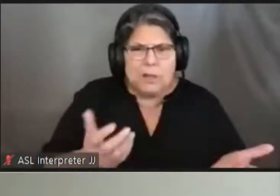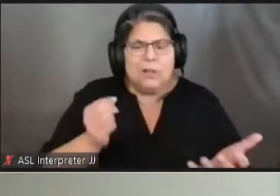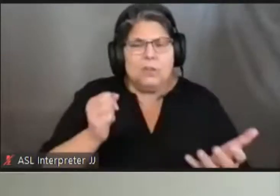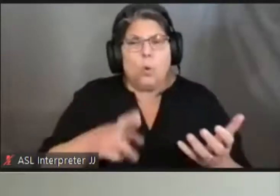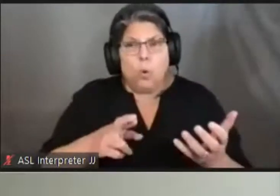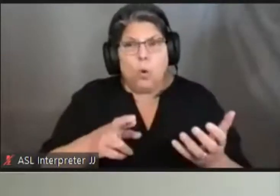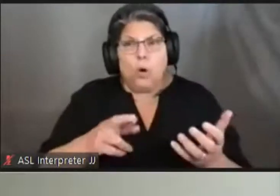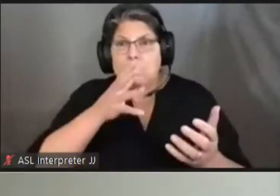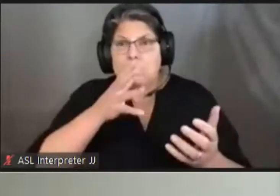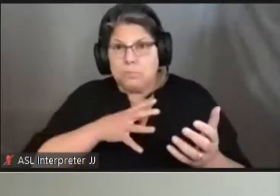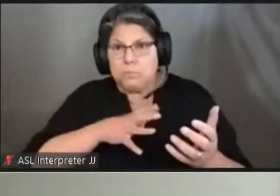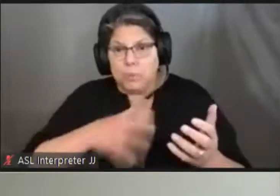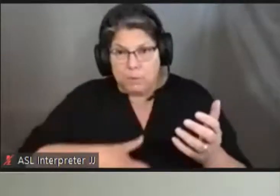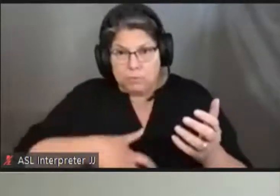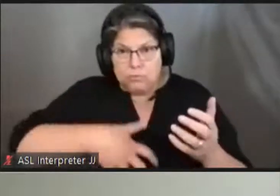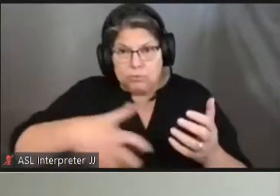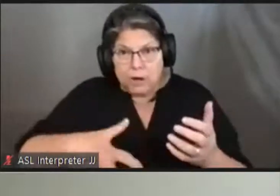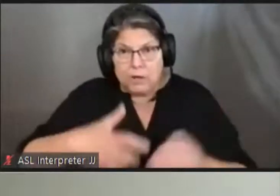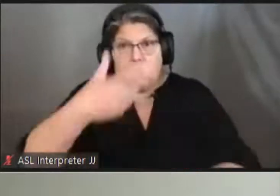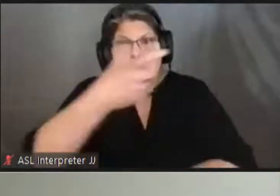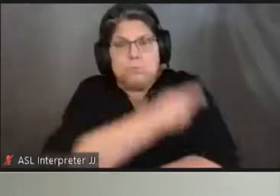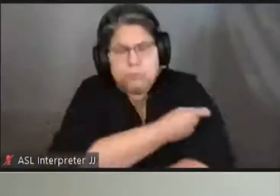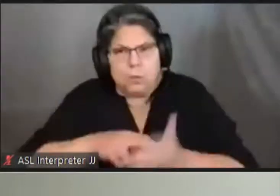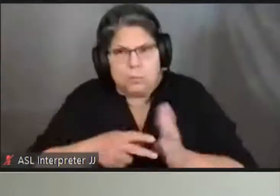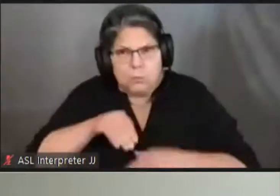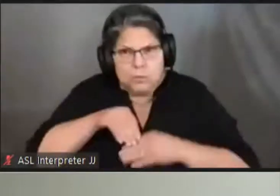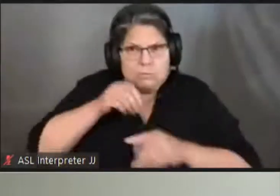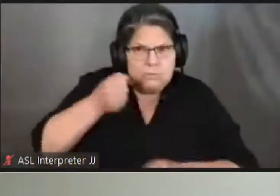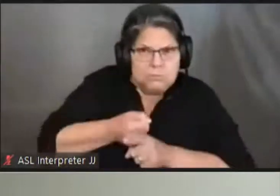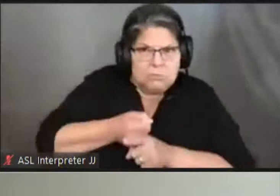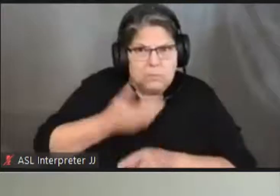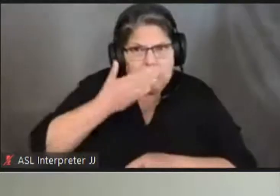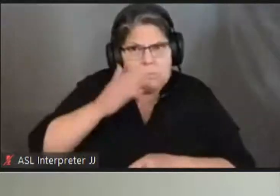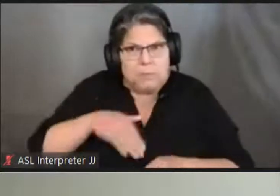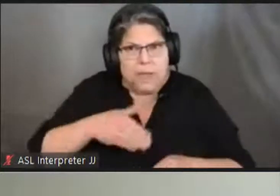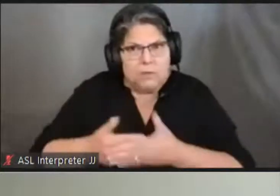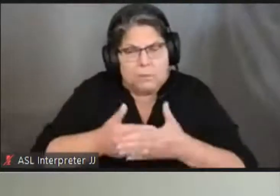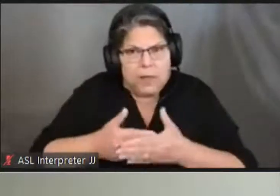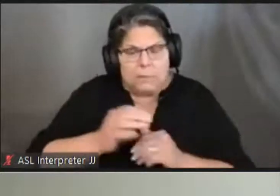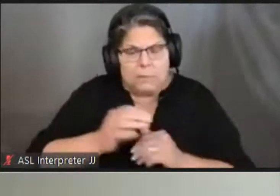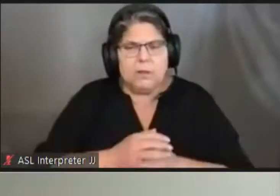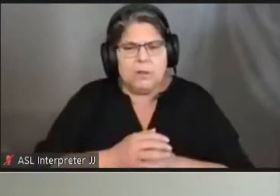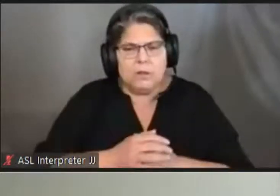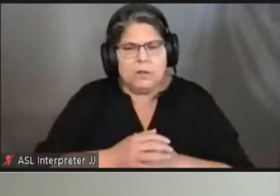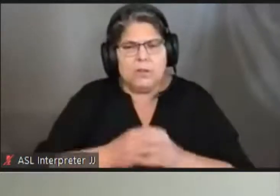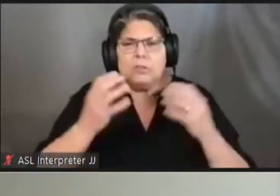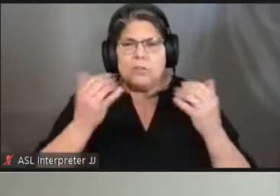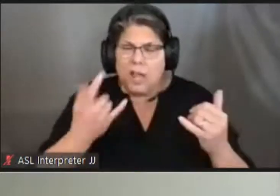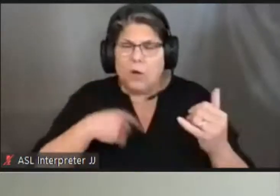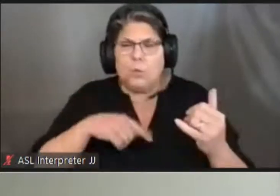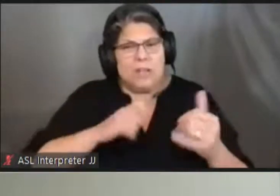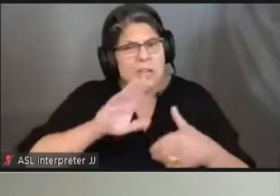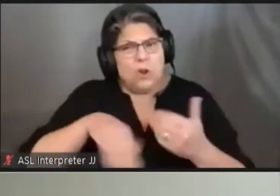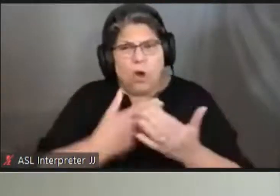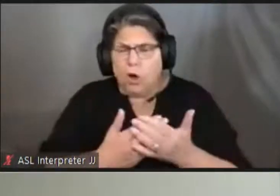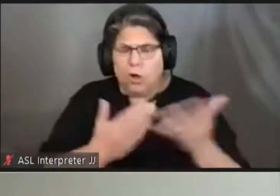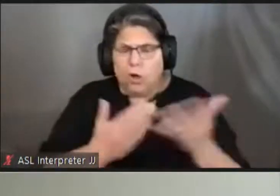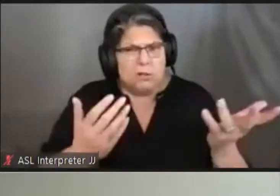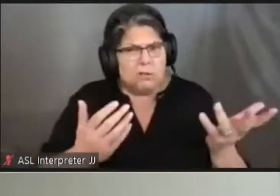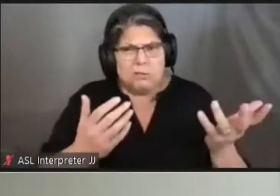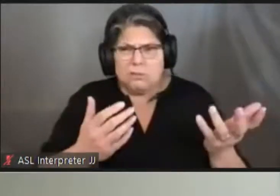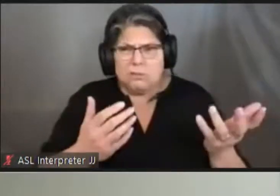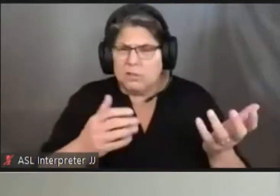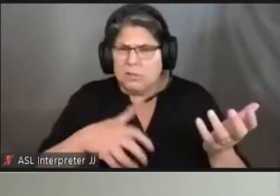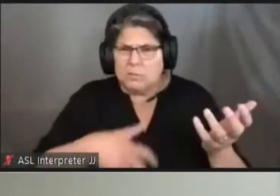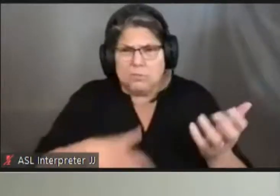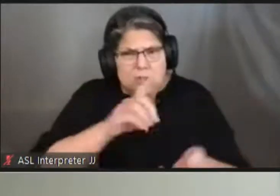been so far not been an issue, and the obstetricians and pediatricians by and large are recommending it